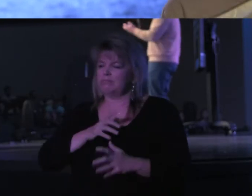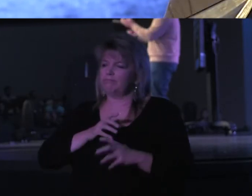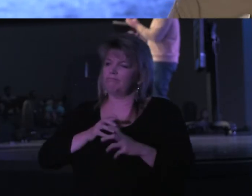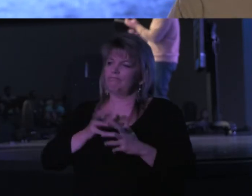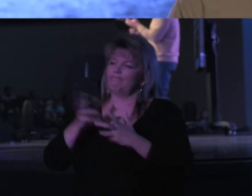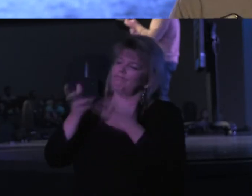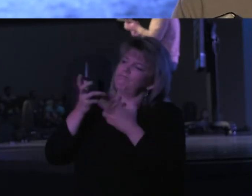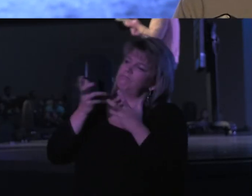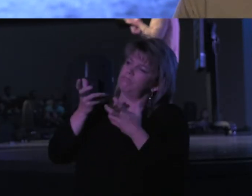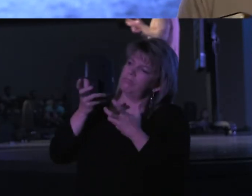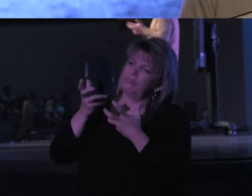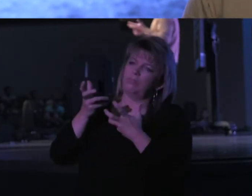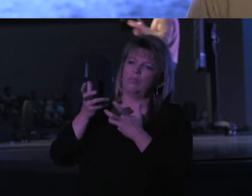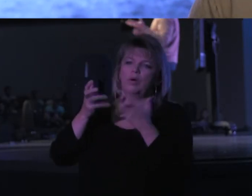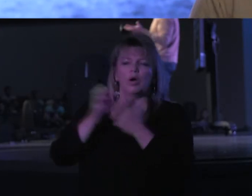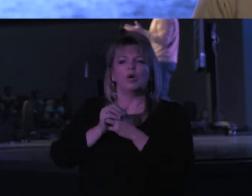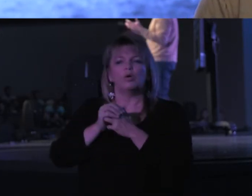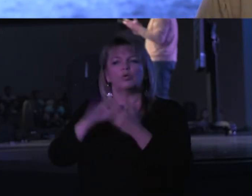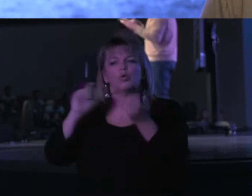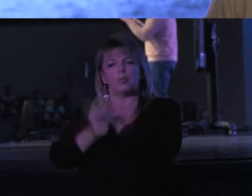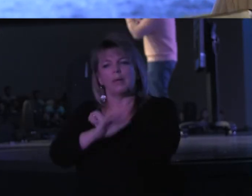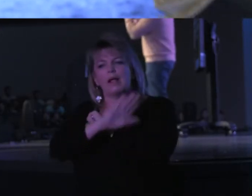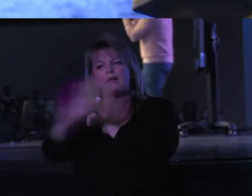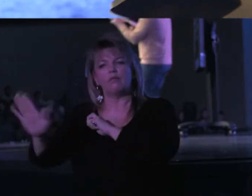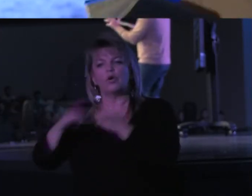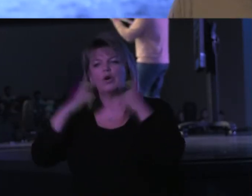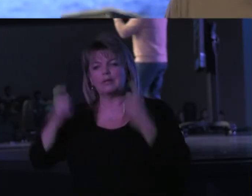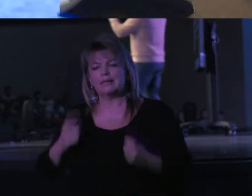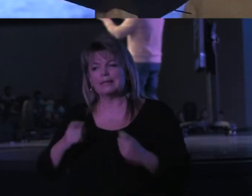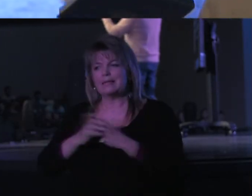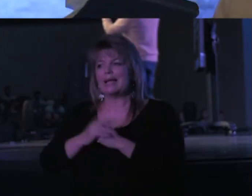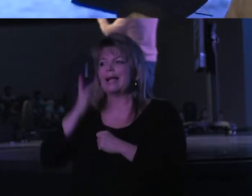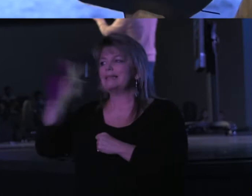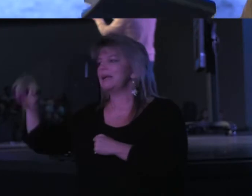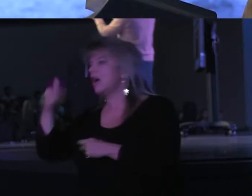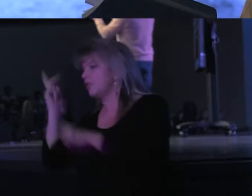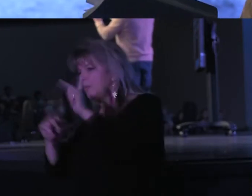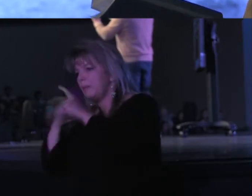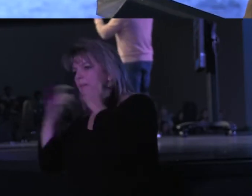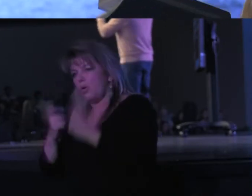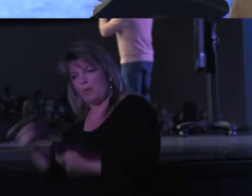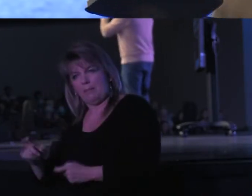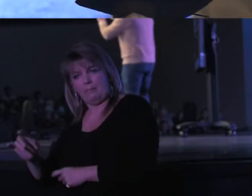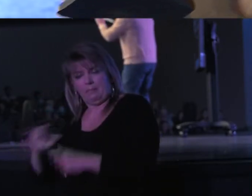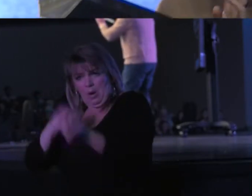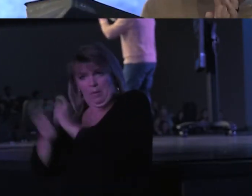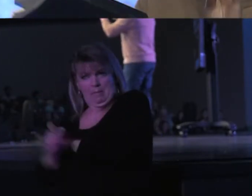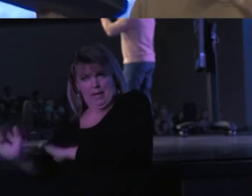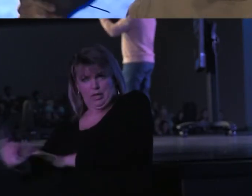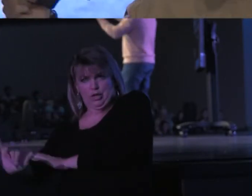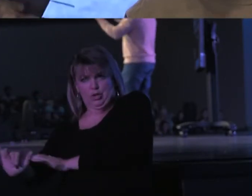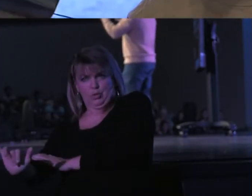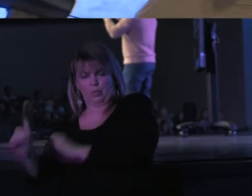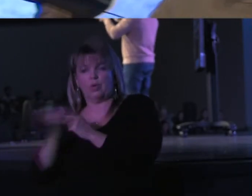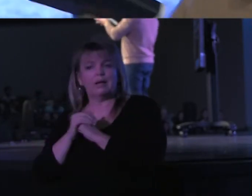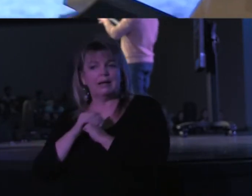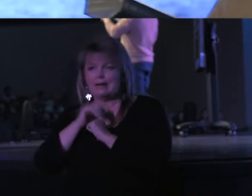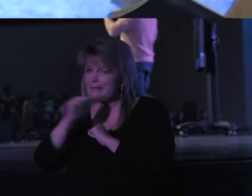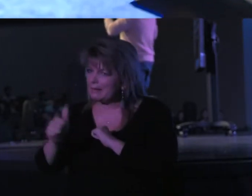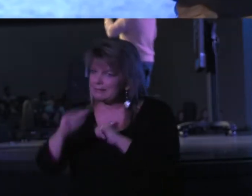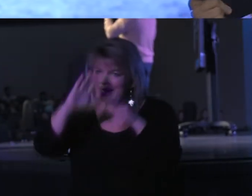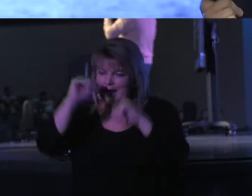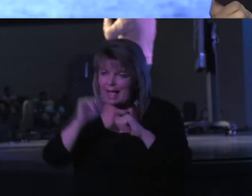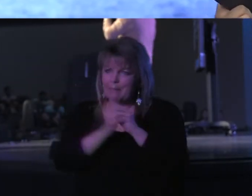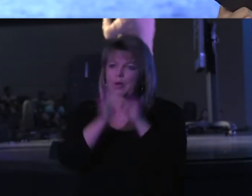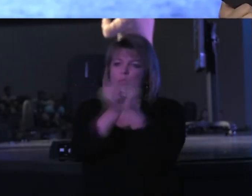this desire to repent of sin and to see others repent of sin. It does not happen in the absence of